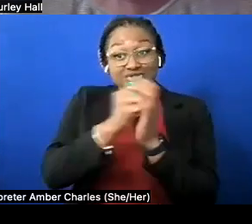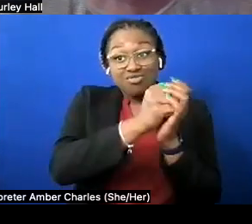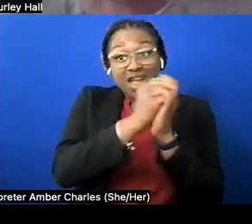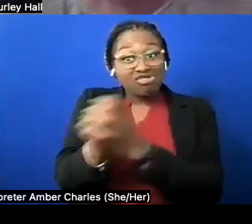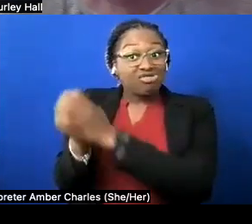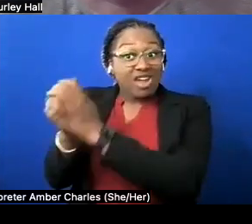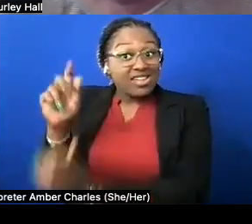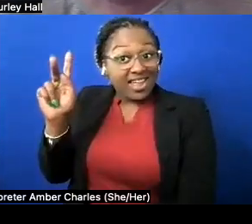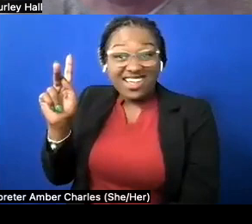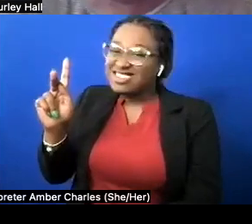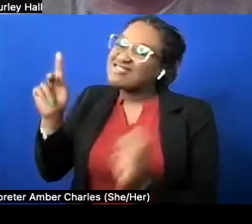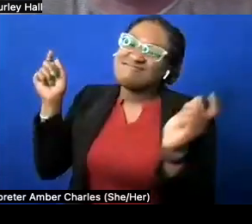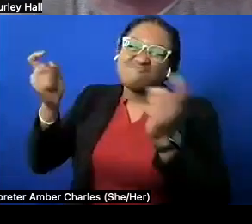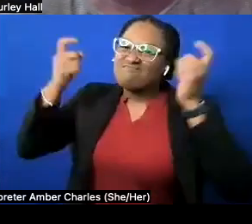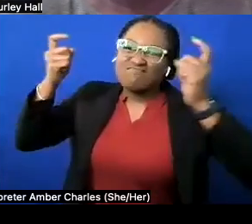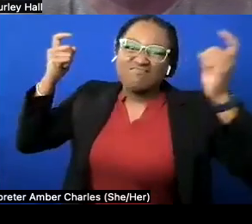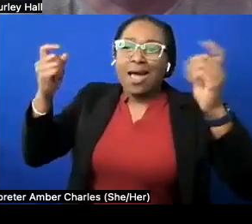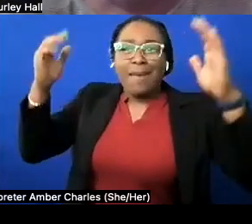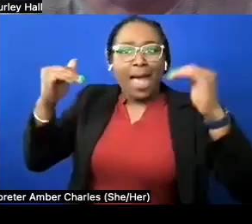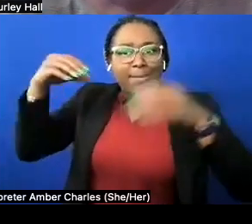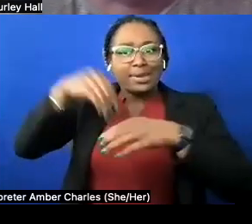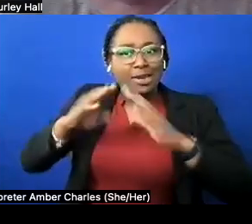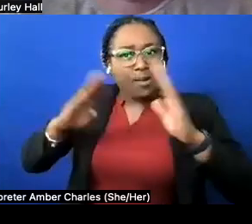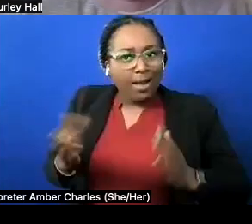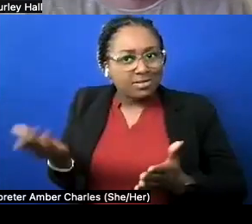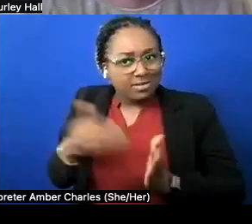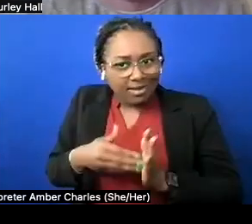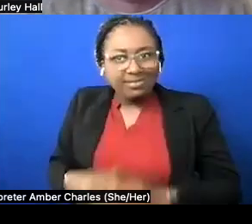huge milestone and happy to be in your house again.